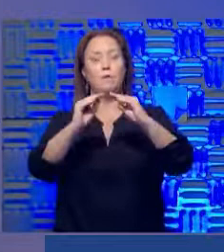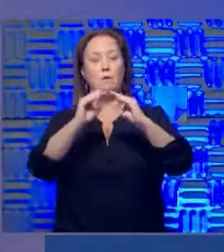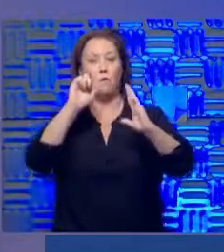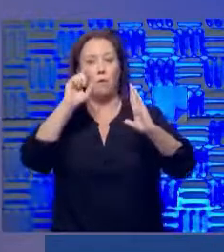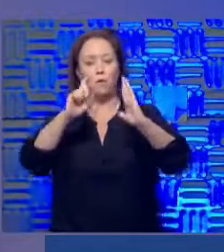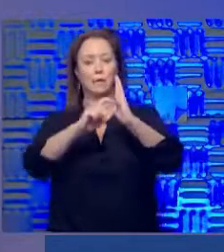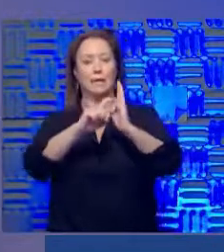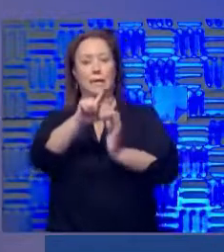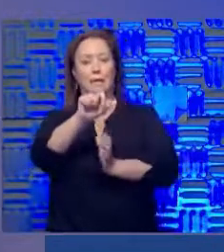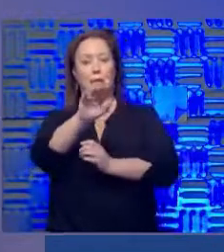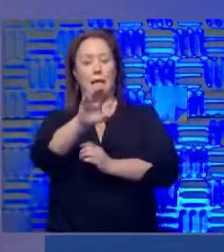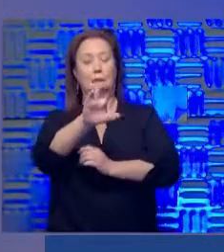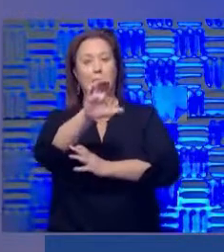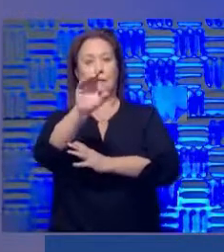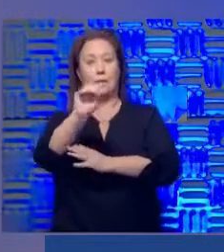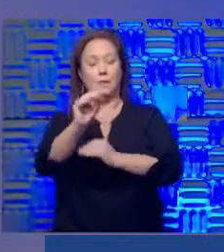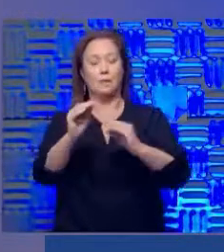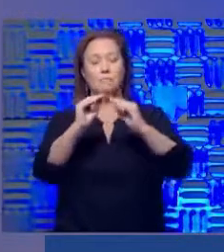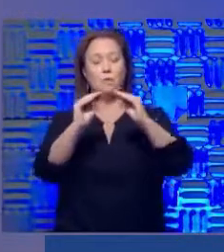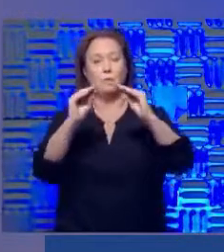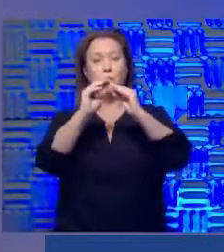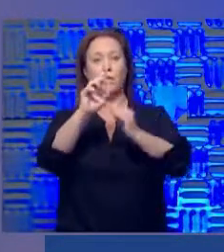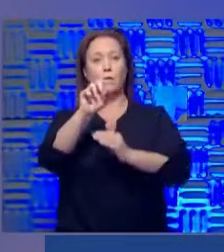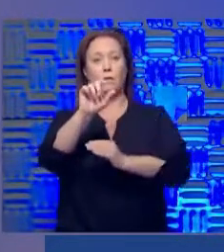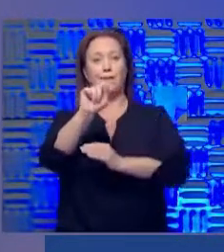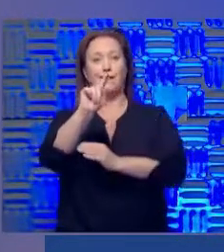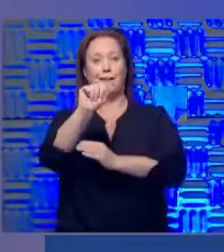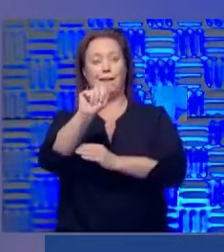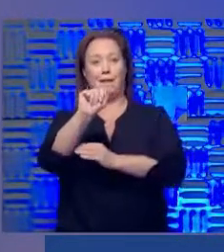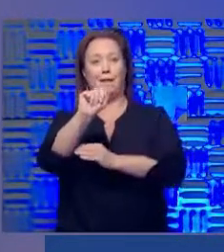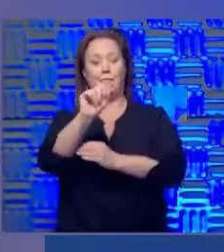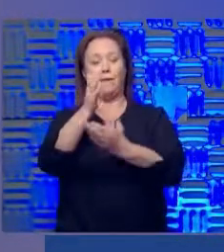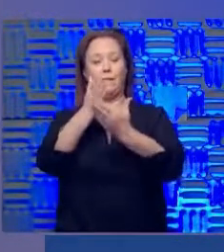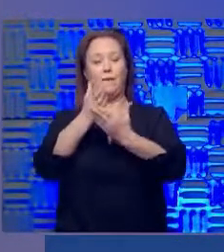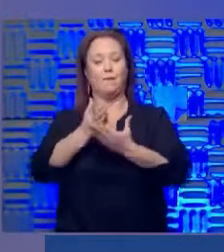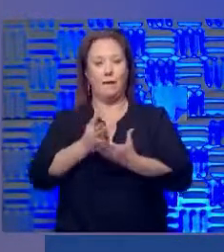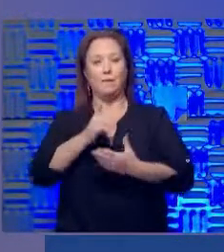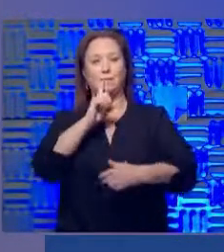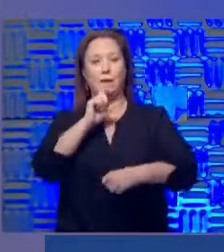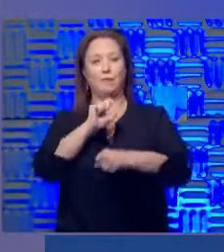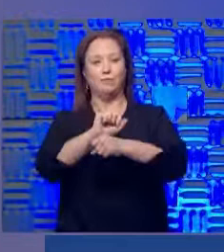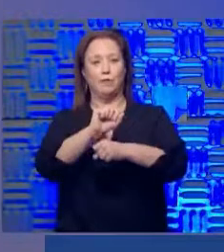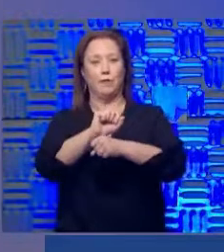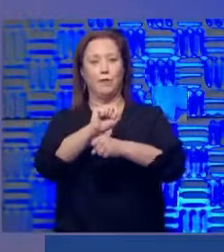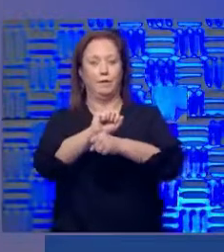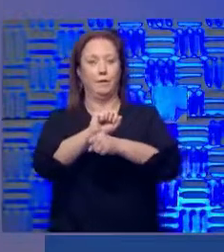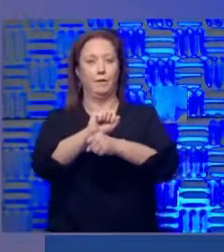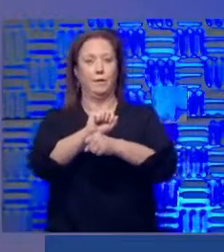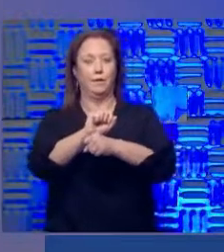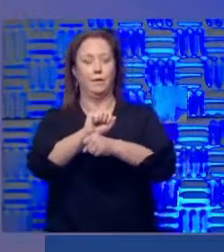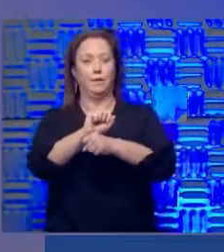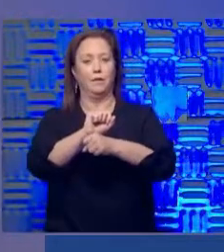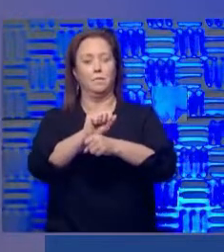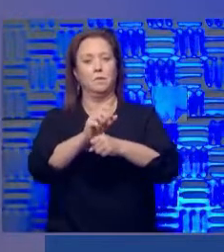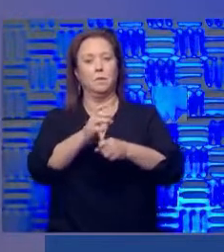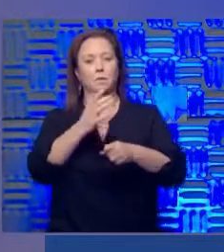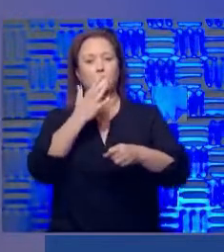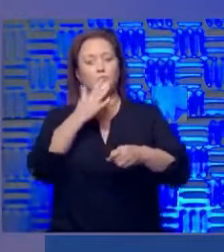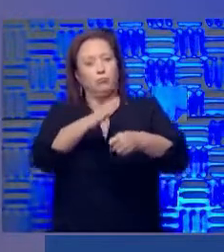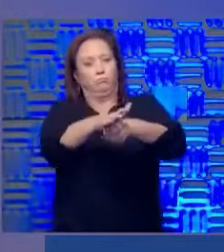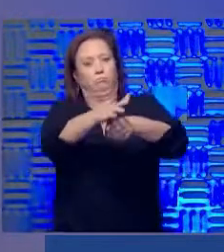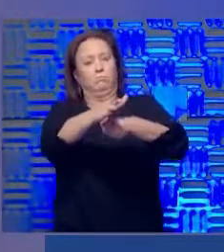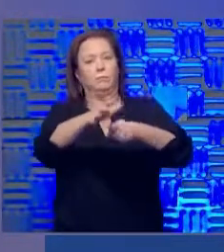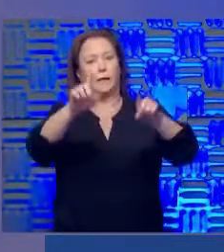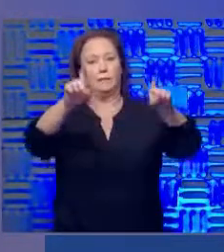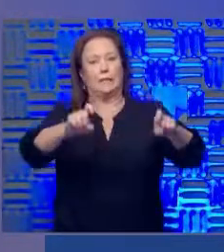of these labs and companies are getting data, they are able to better verify that it's actually an adequate test to do, because